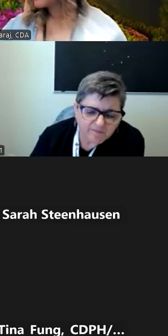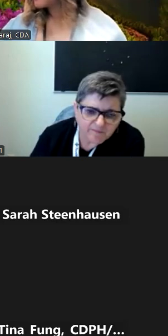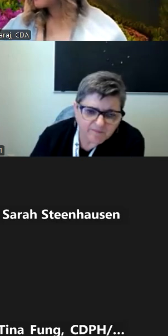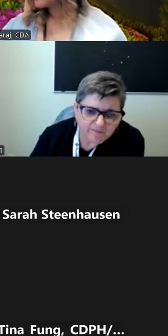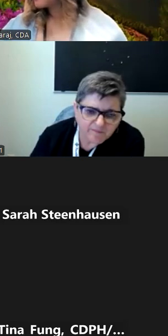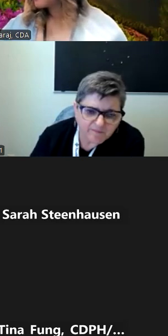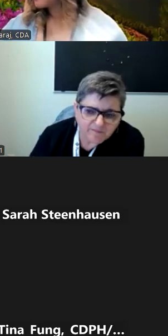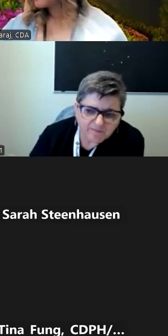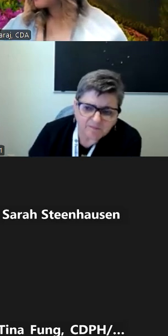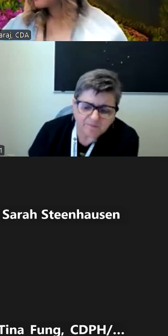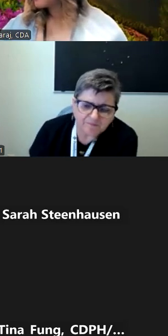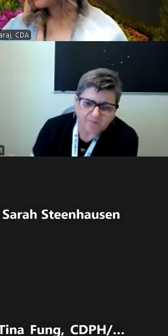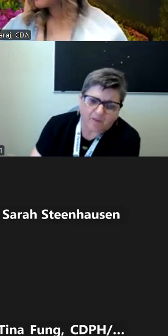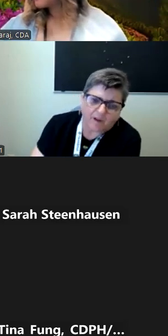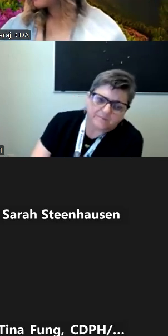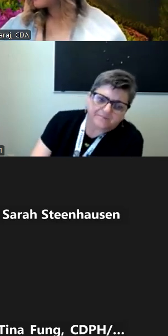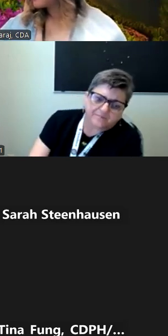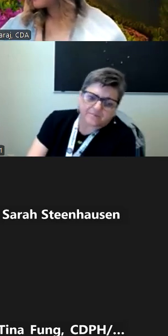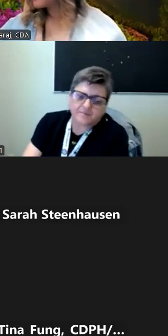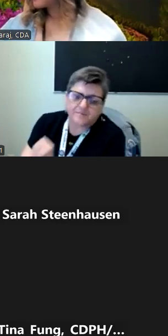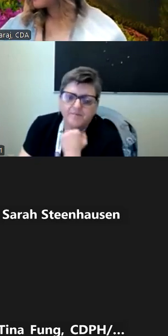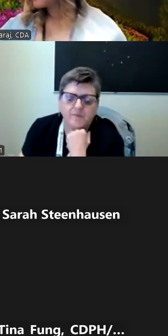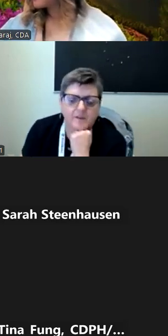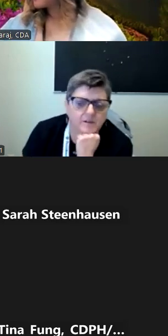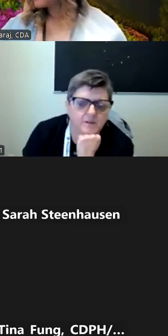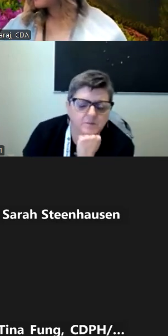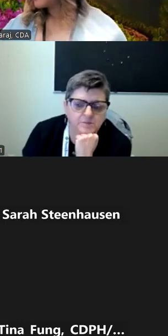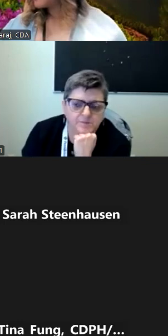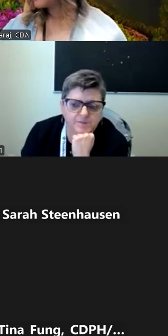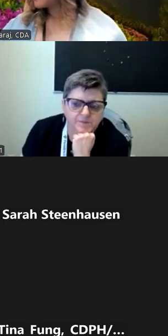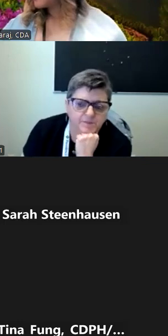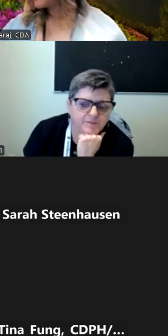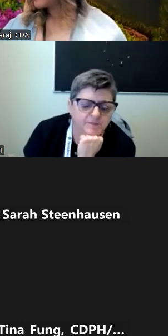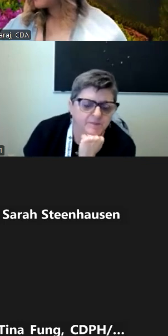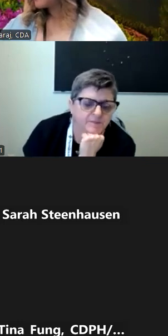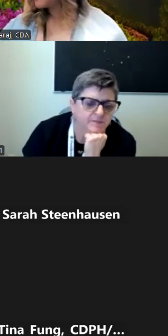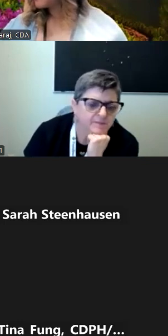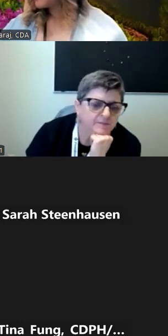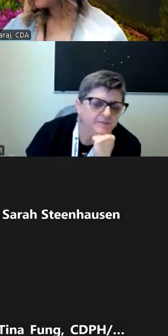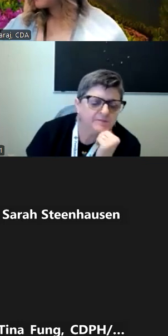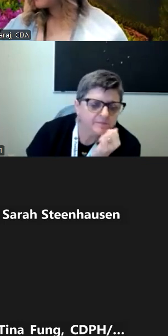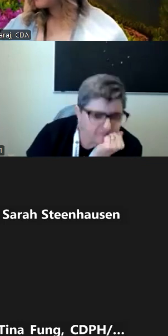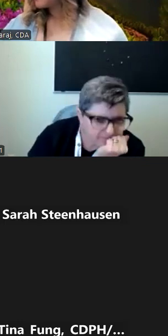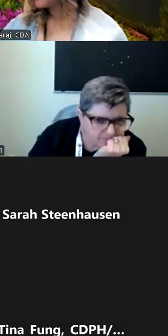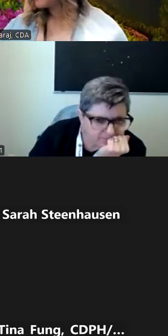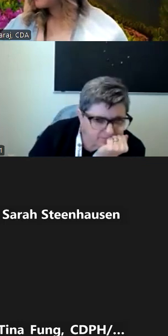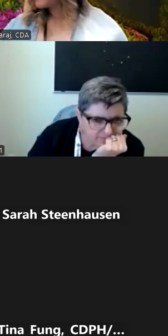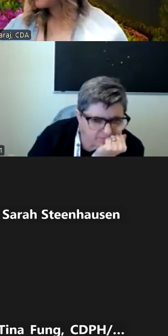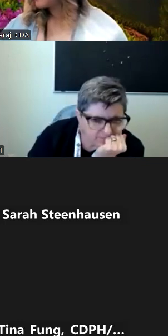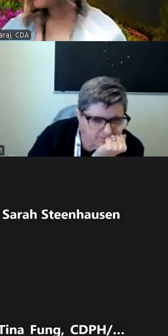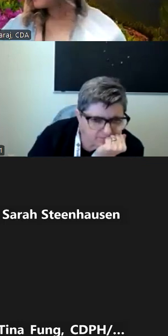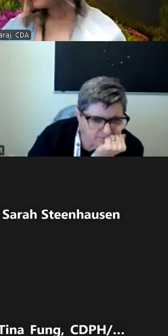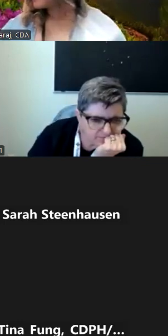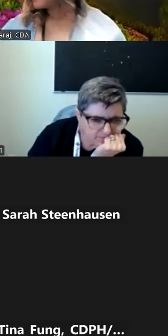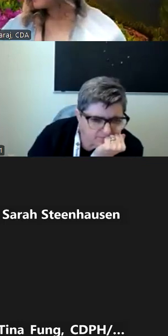being implemented? I know there were some ideas, or that I guess we heard that they are auditing them quarterly and also